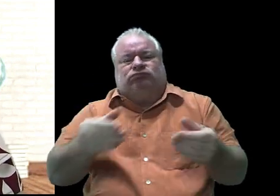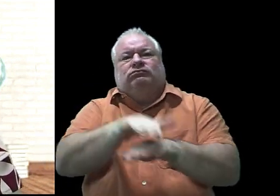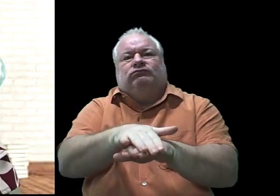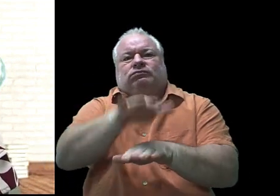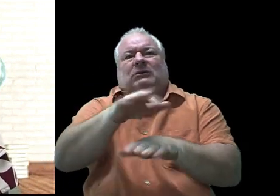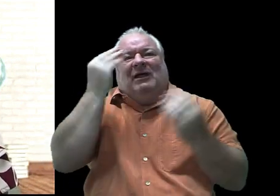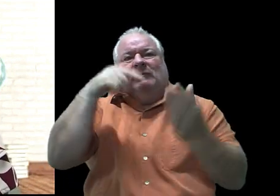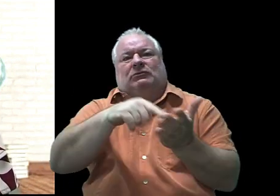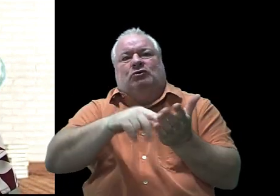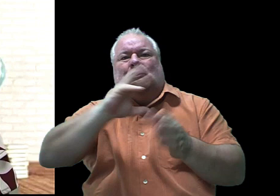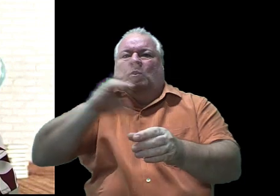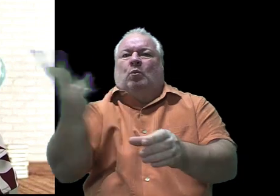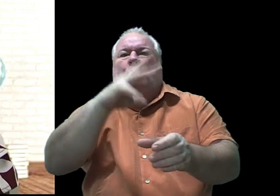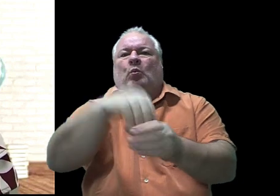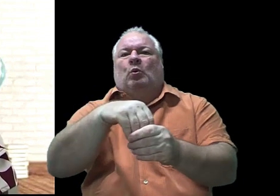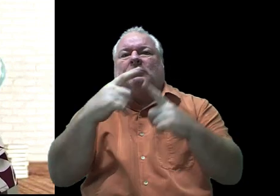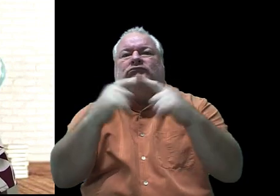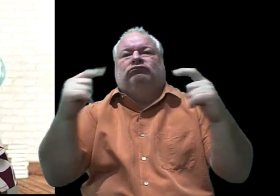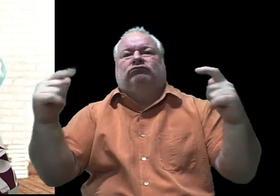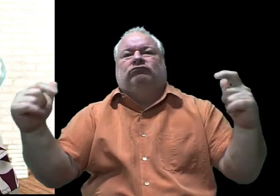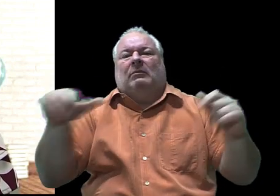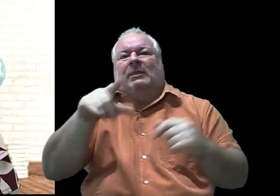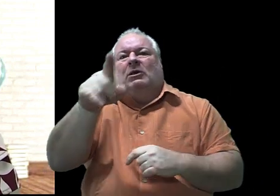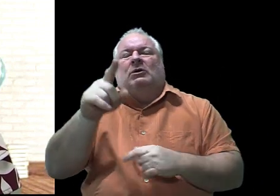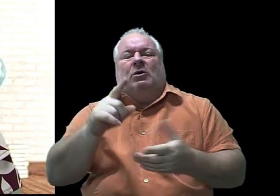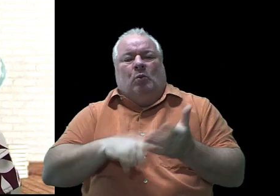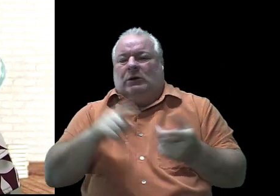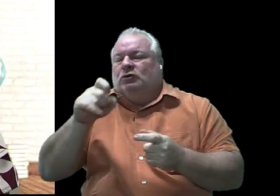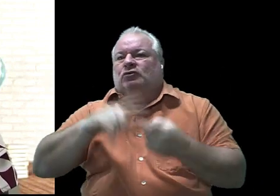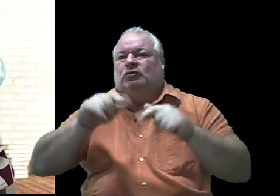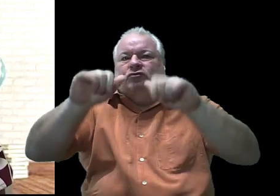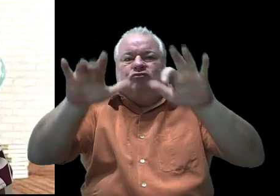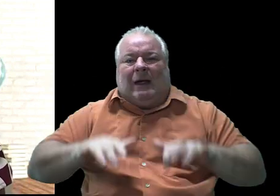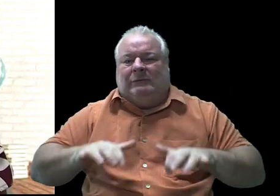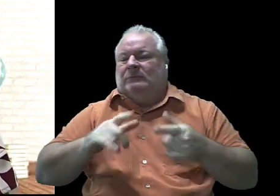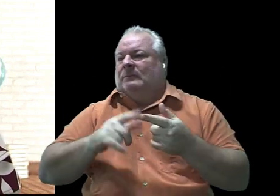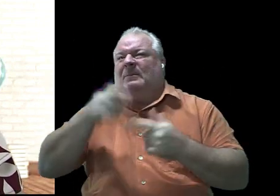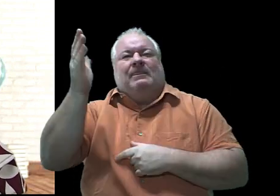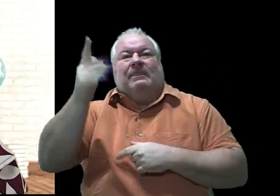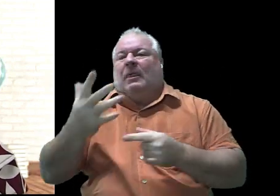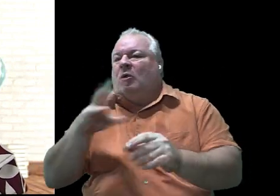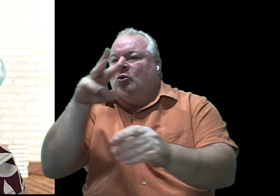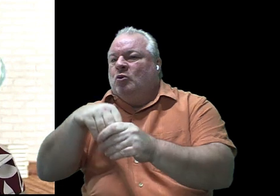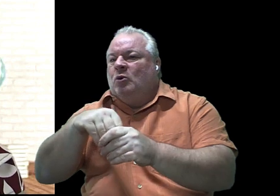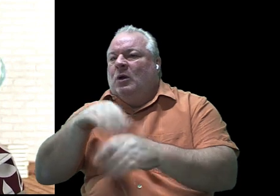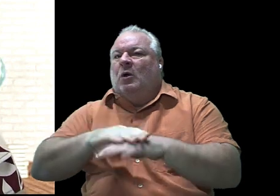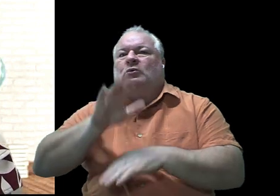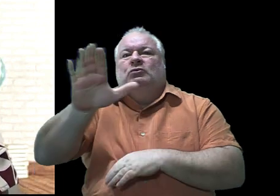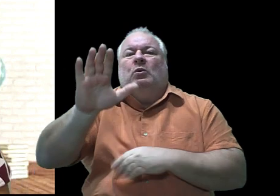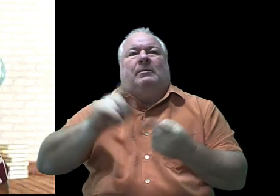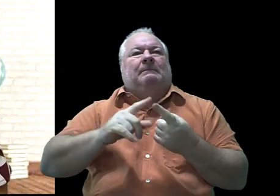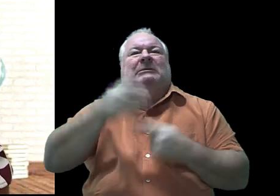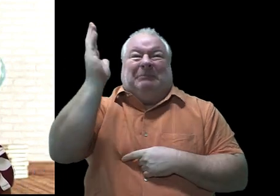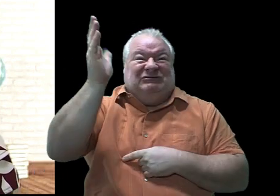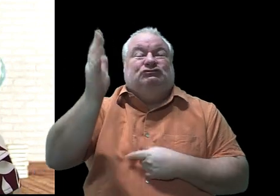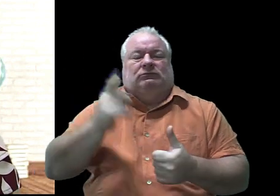packet, and that packet tells you what you need to place, what you need to write, and what you need to include